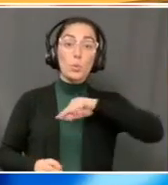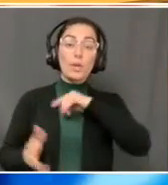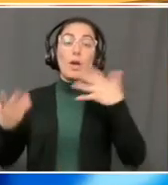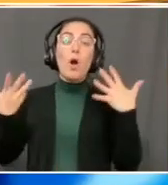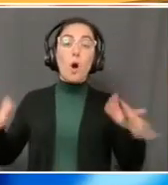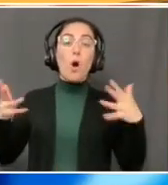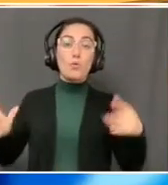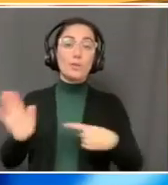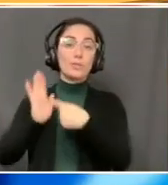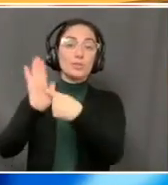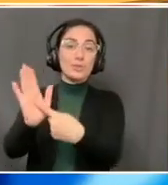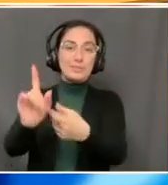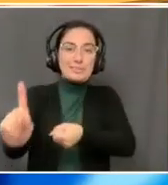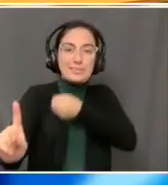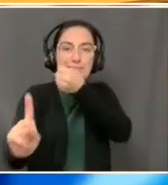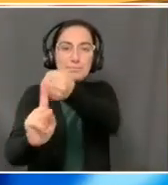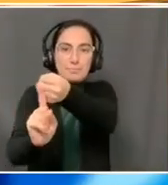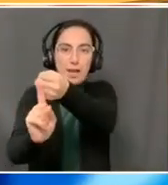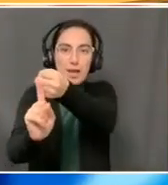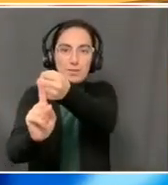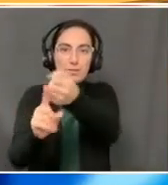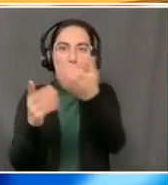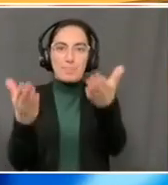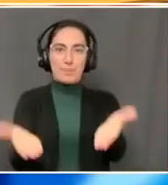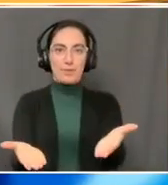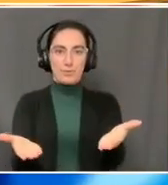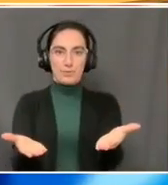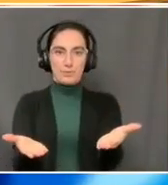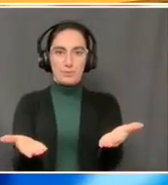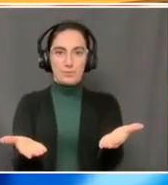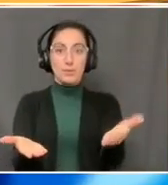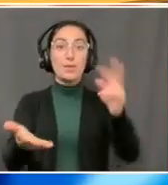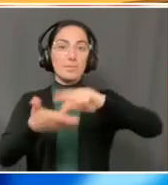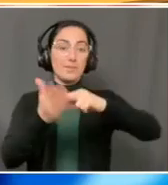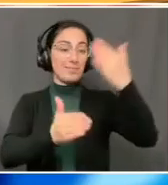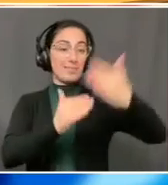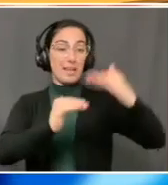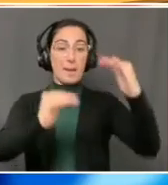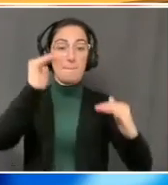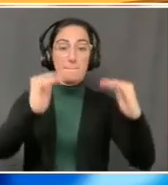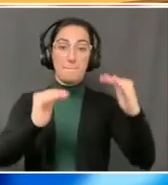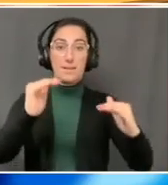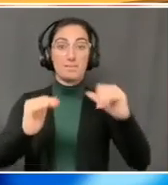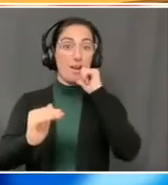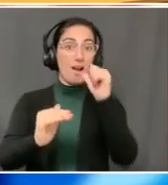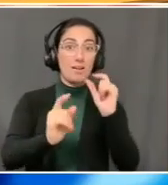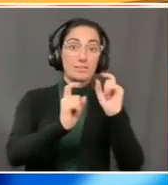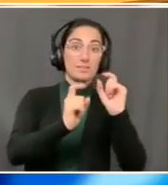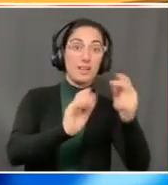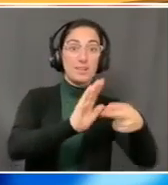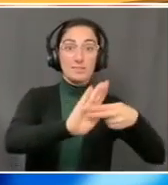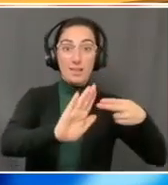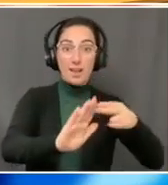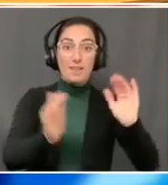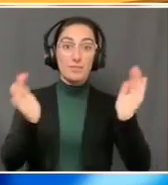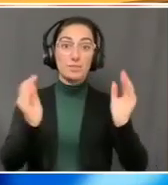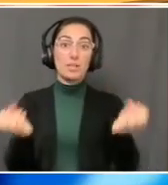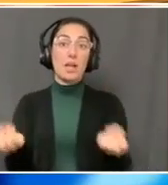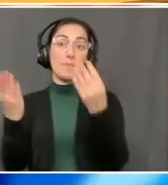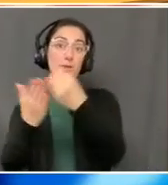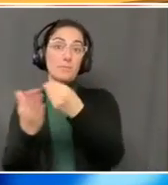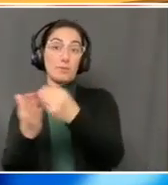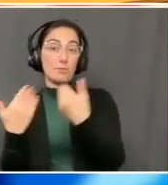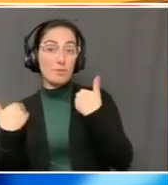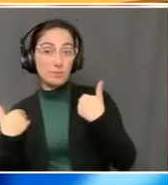to our bottom line, and therefore the bottom line meaning our ending balances, our unassigned ending balances, and how much money we have in those reserves